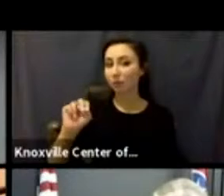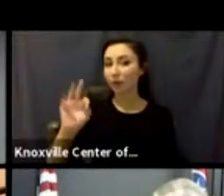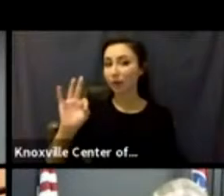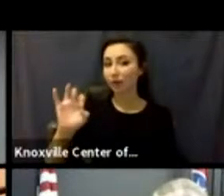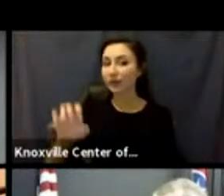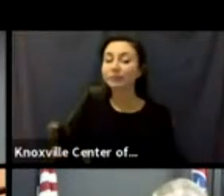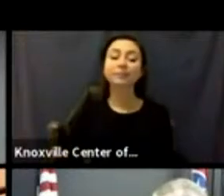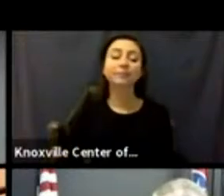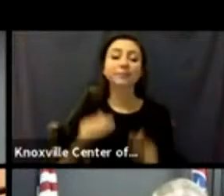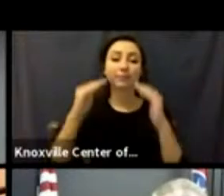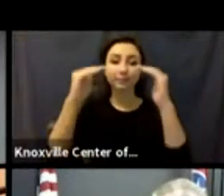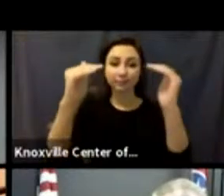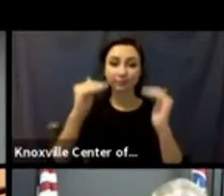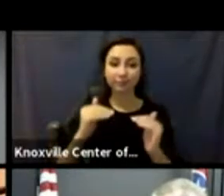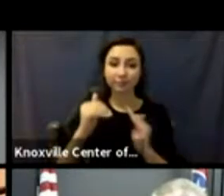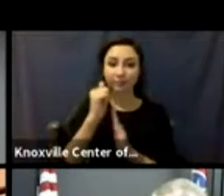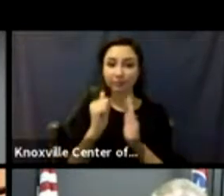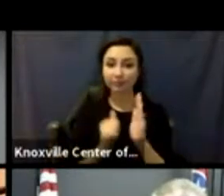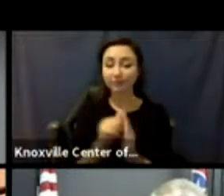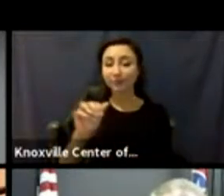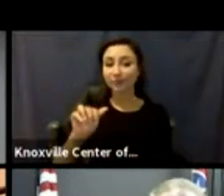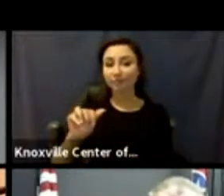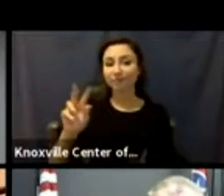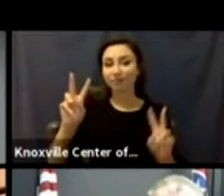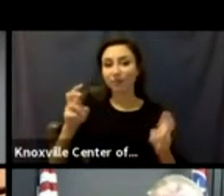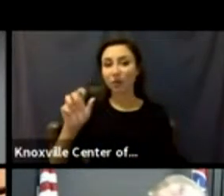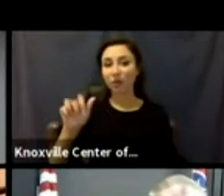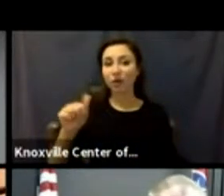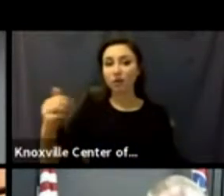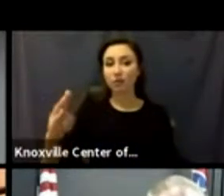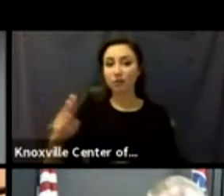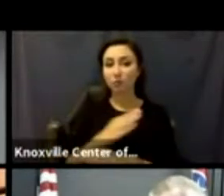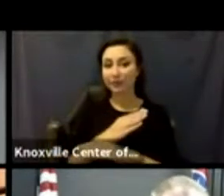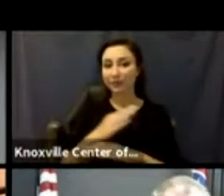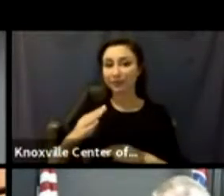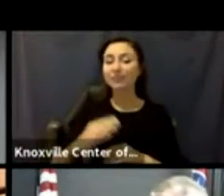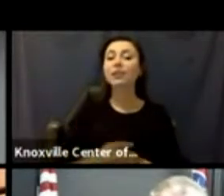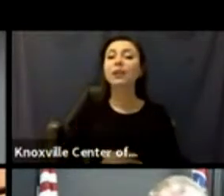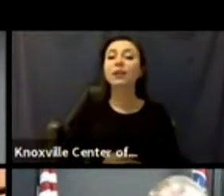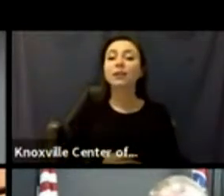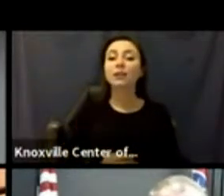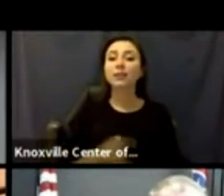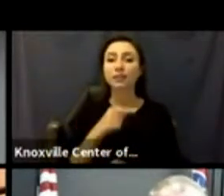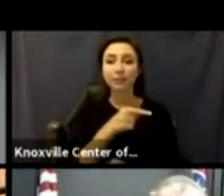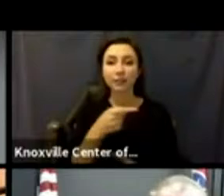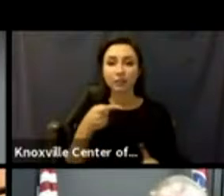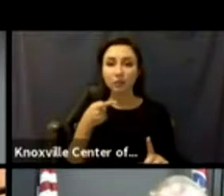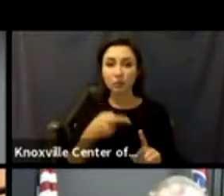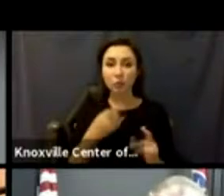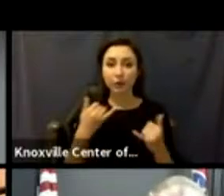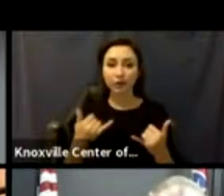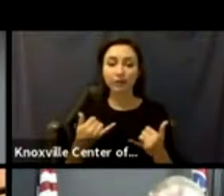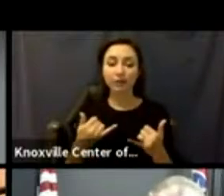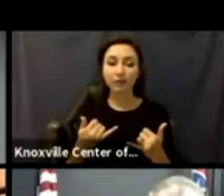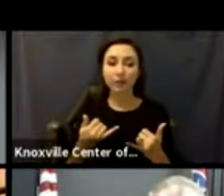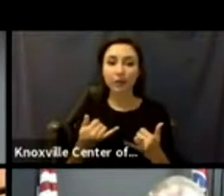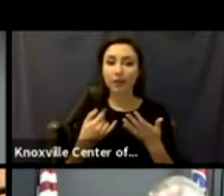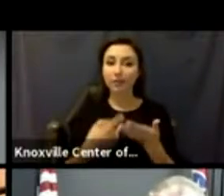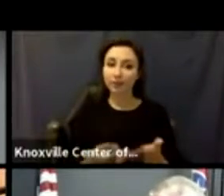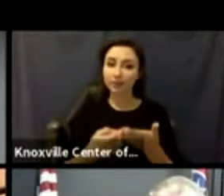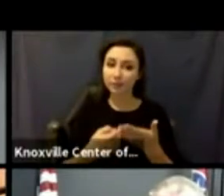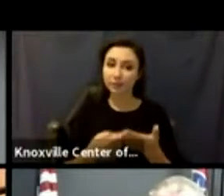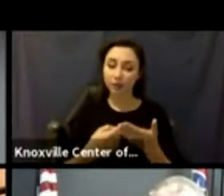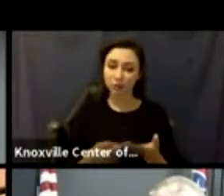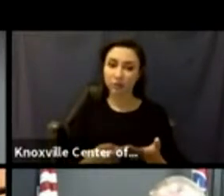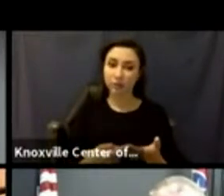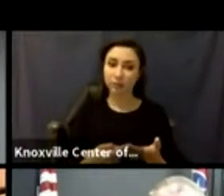Next item on our agenda is other business. And so this is a point for a discussion